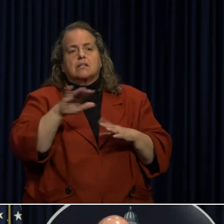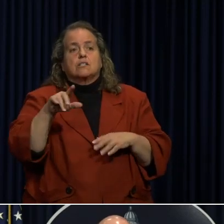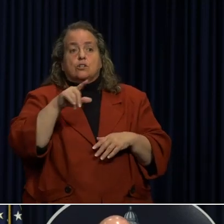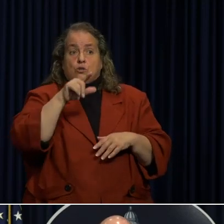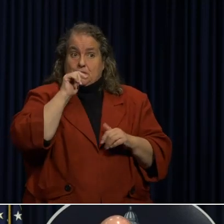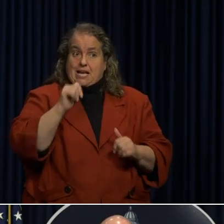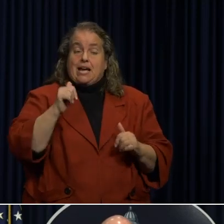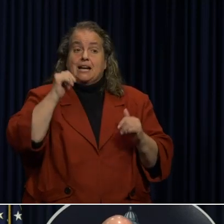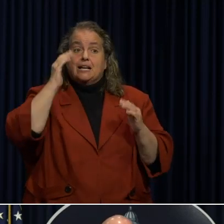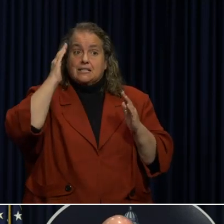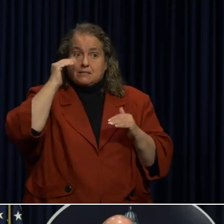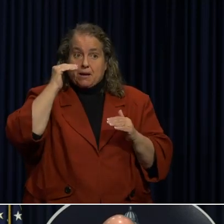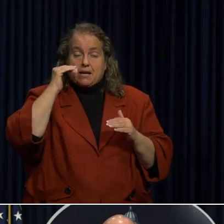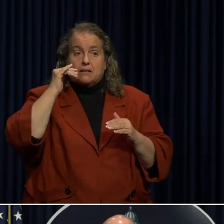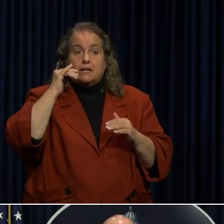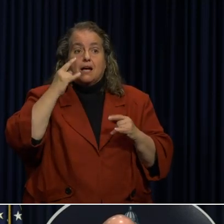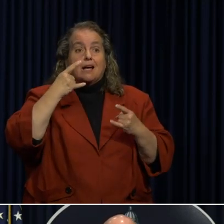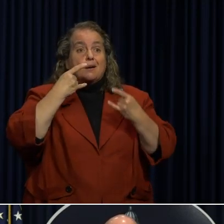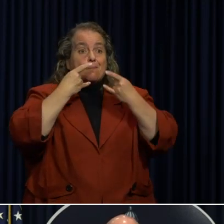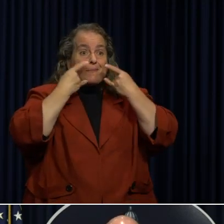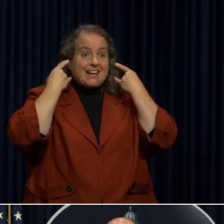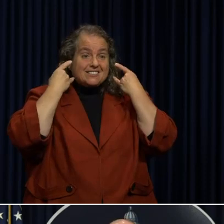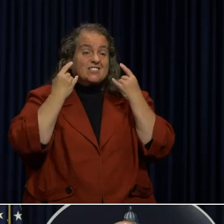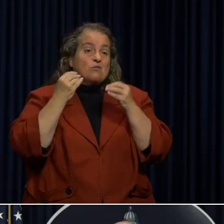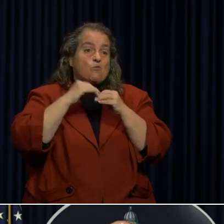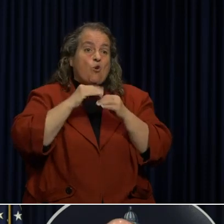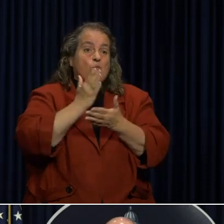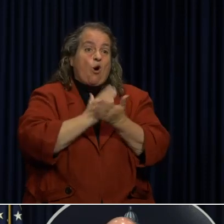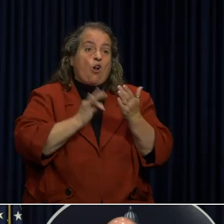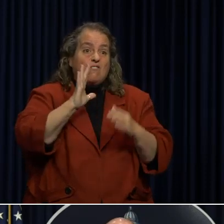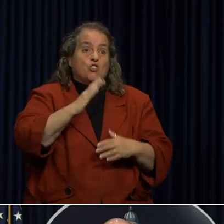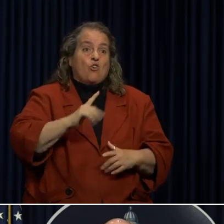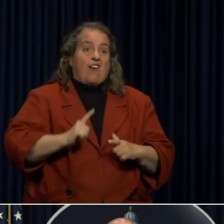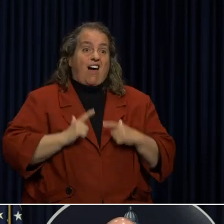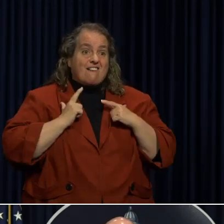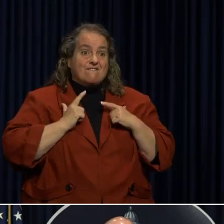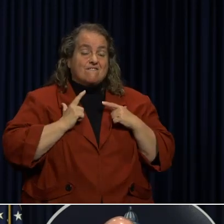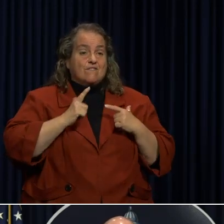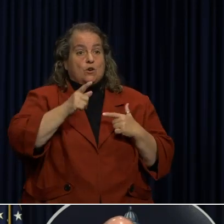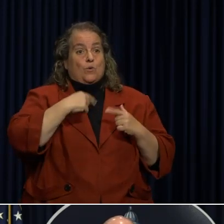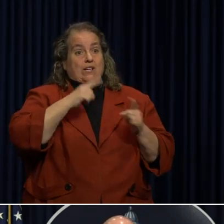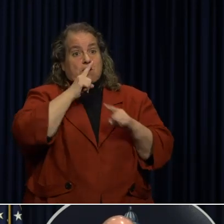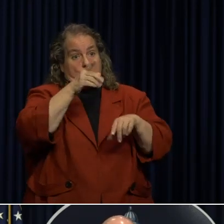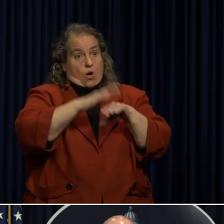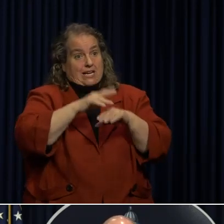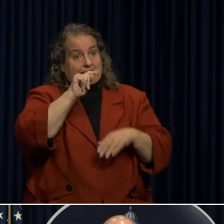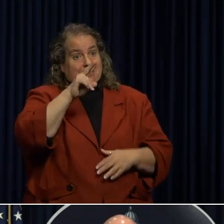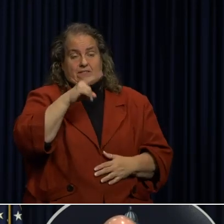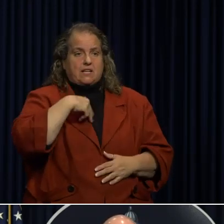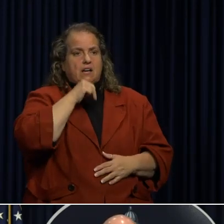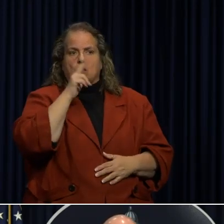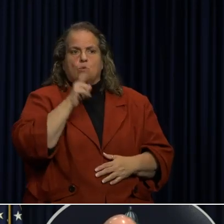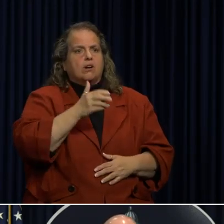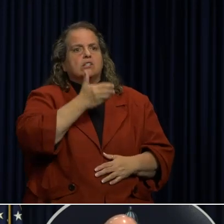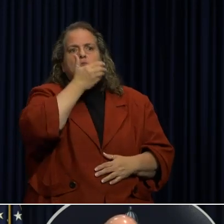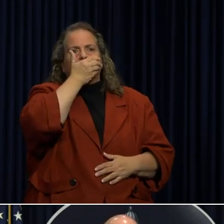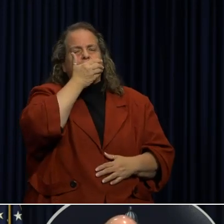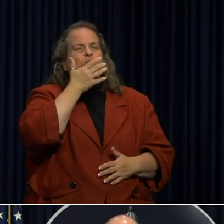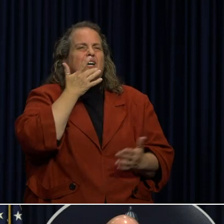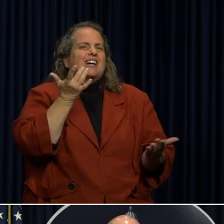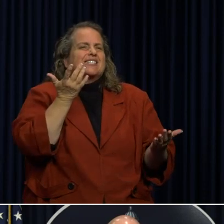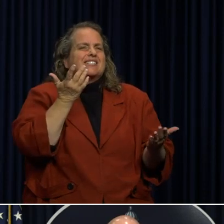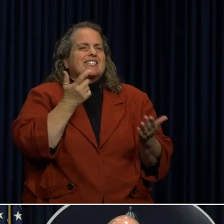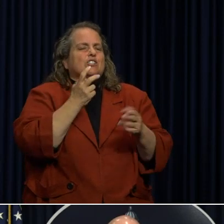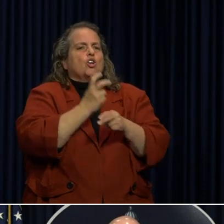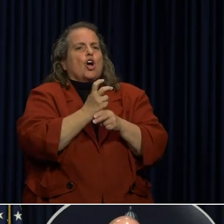can expect masks to be more a part of your life. I know when we talk to you on TV, we're not wearing this here out of just a real practical requirement